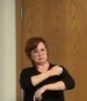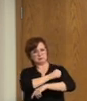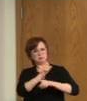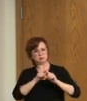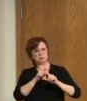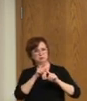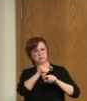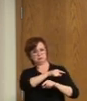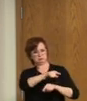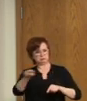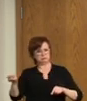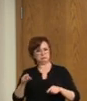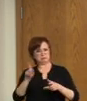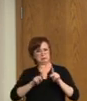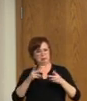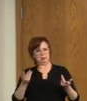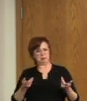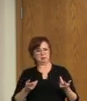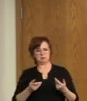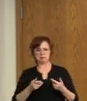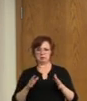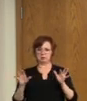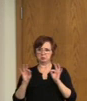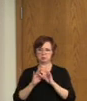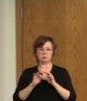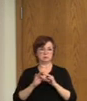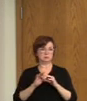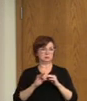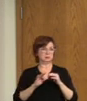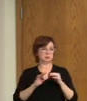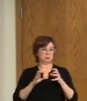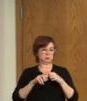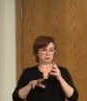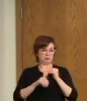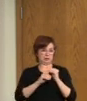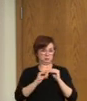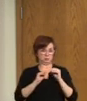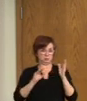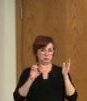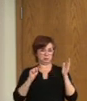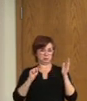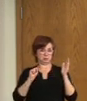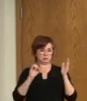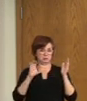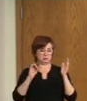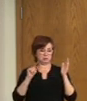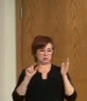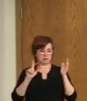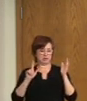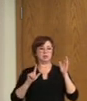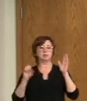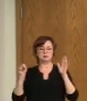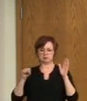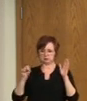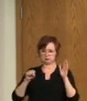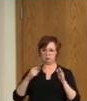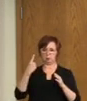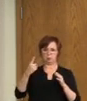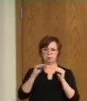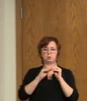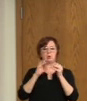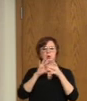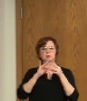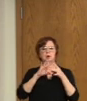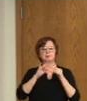vaccine as soon as the vaccine hits our soil. So I don't know if, Scott, if you had anything to add? So the only other thing I would add